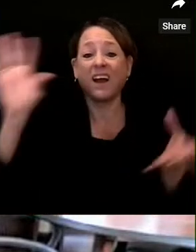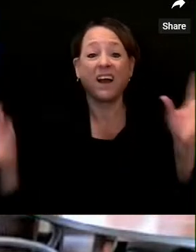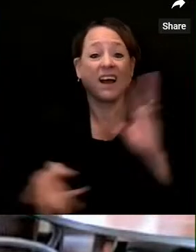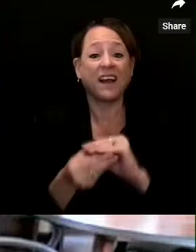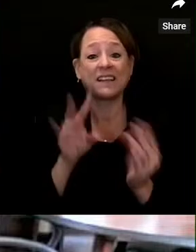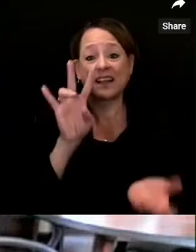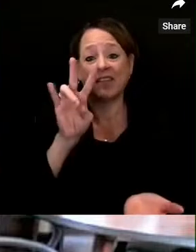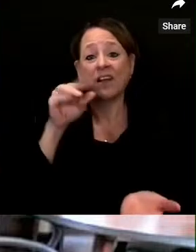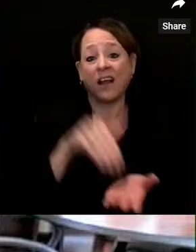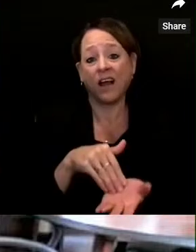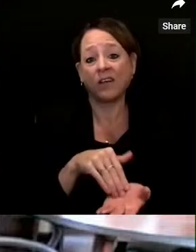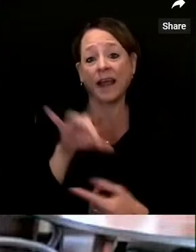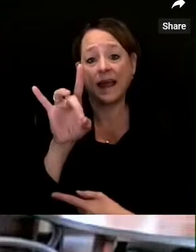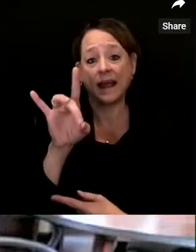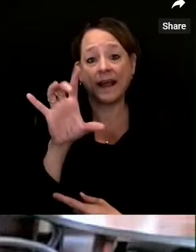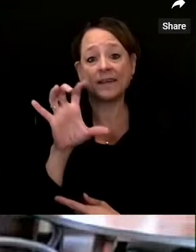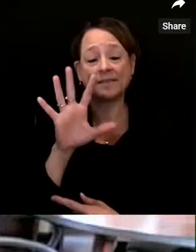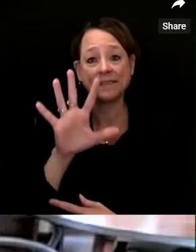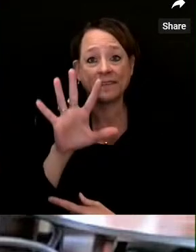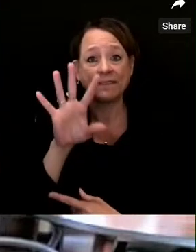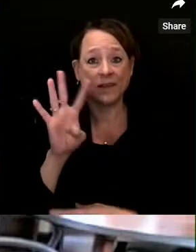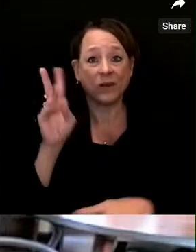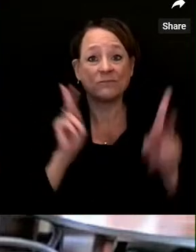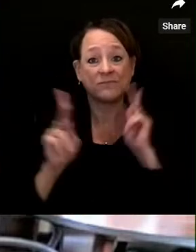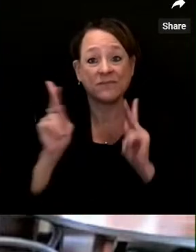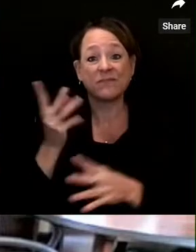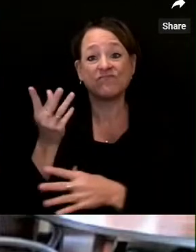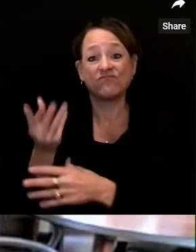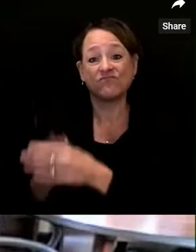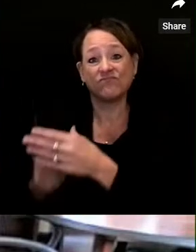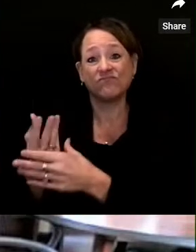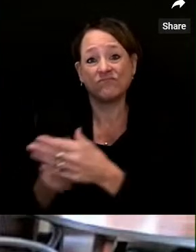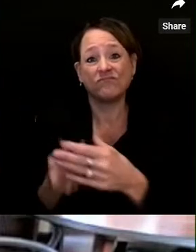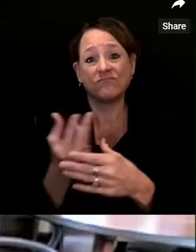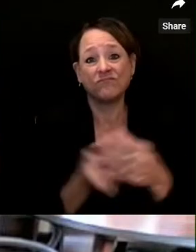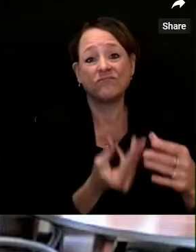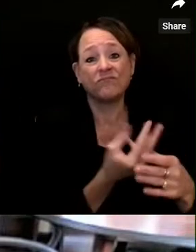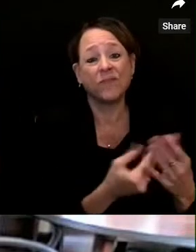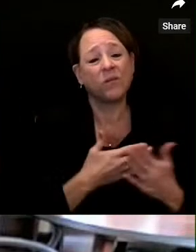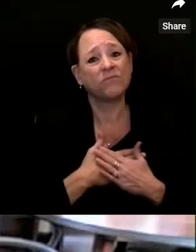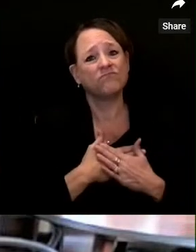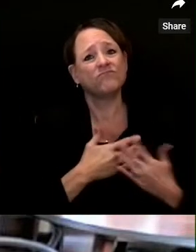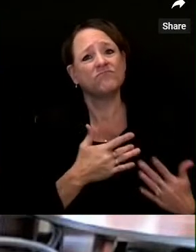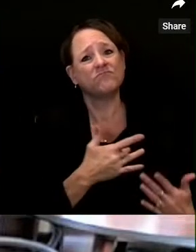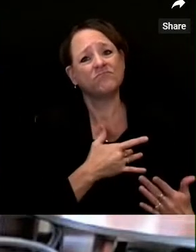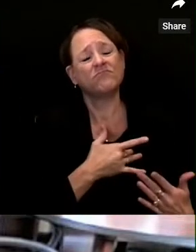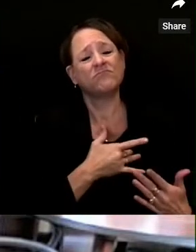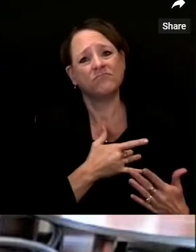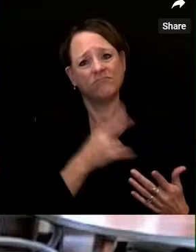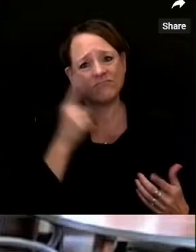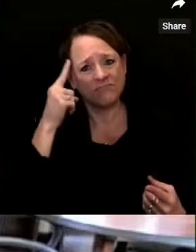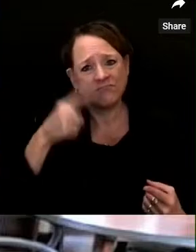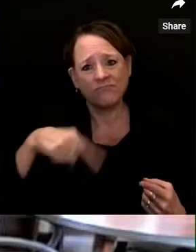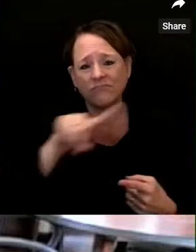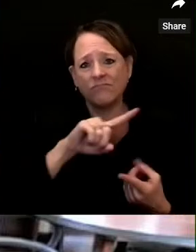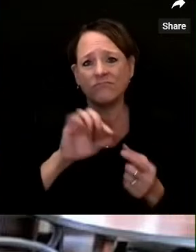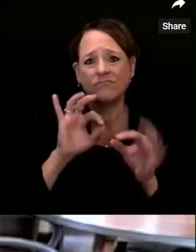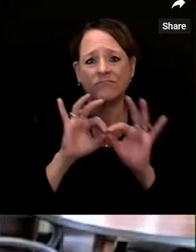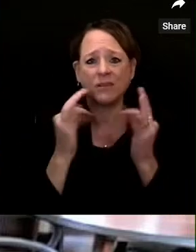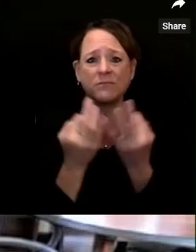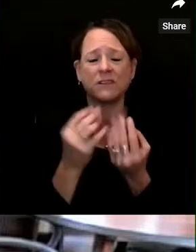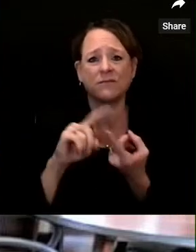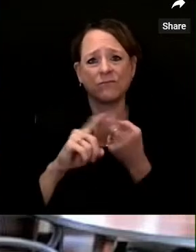7,854. And our thoughts continue to be with family members and friends of those who have lost someone to